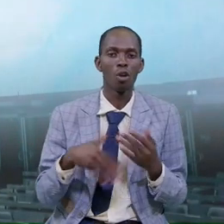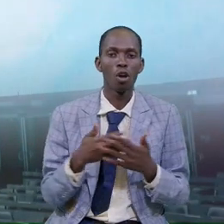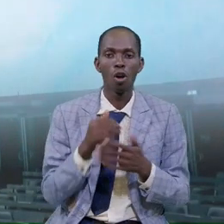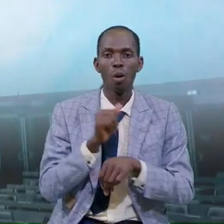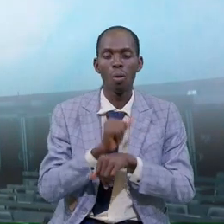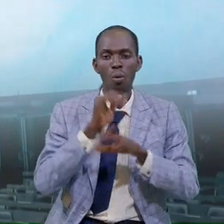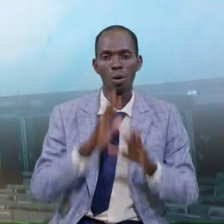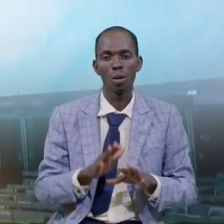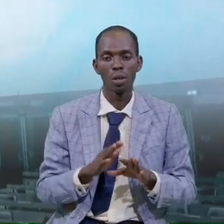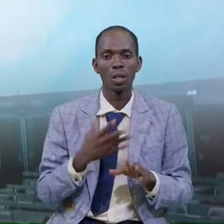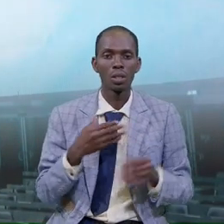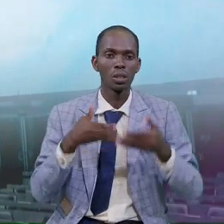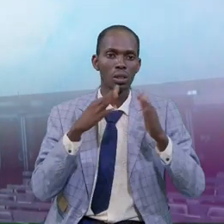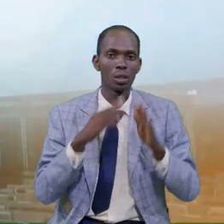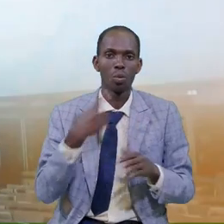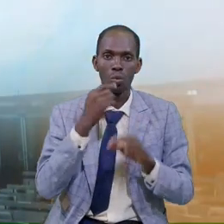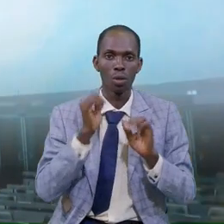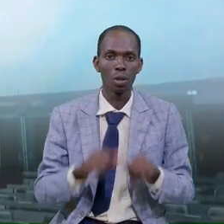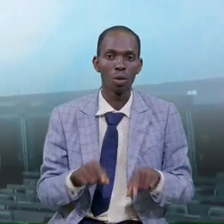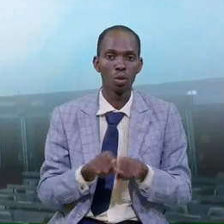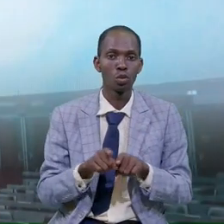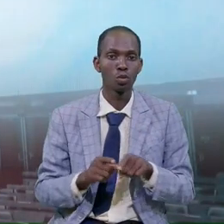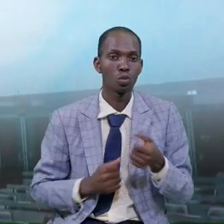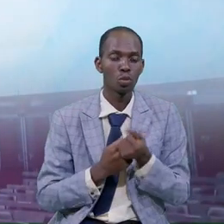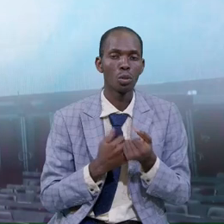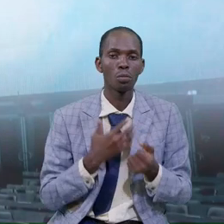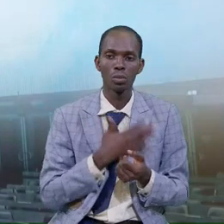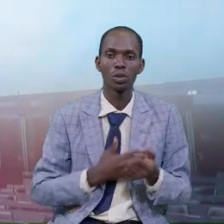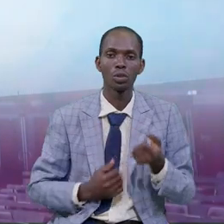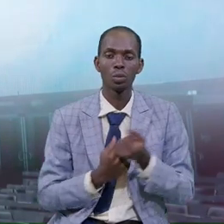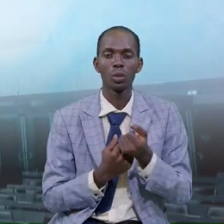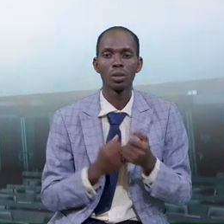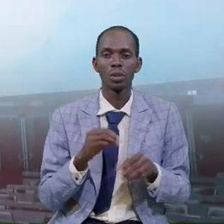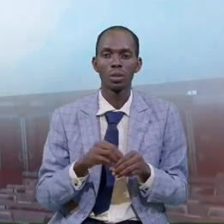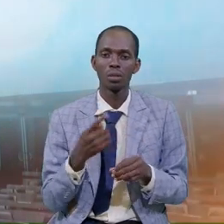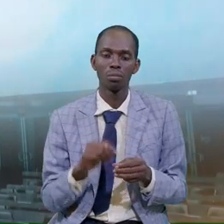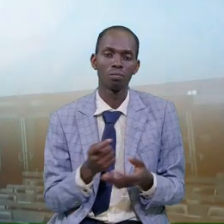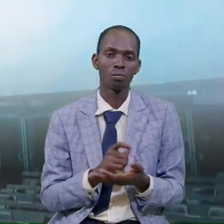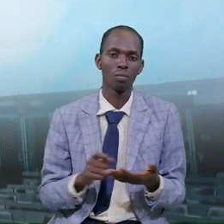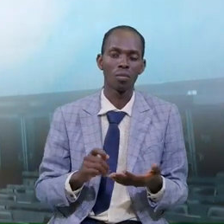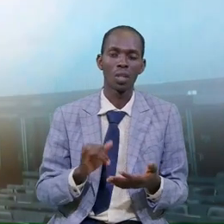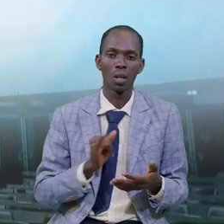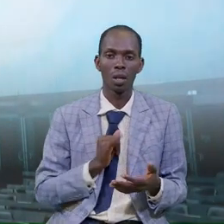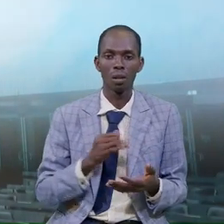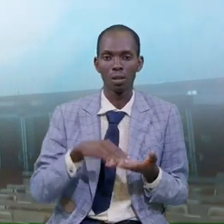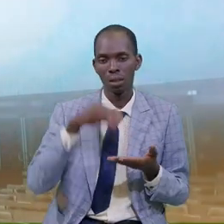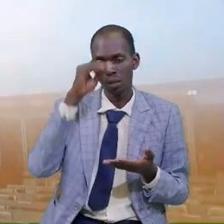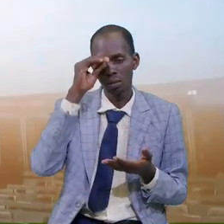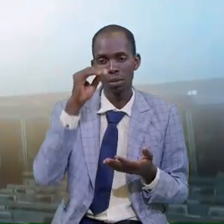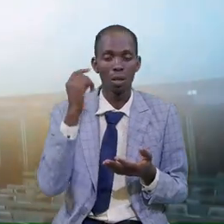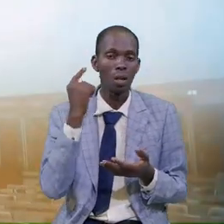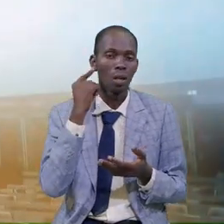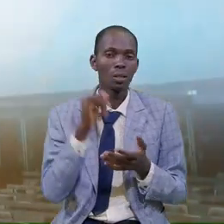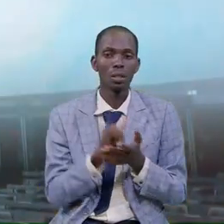assist, please do so. I'm told the number is so large. So wherever you